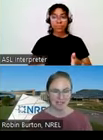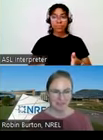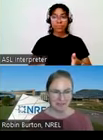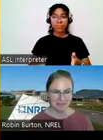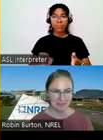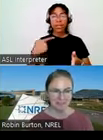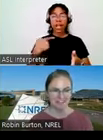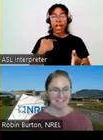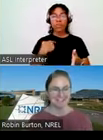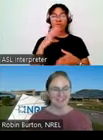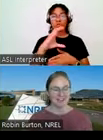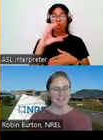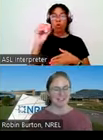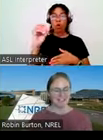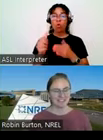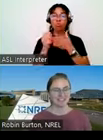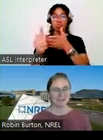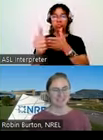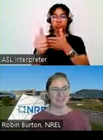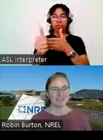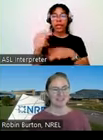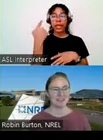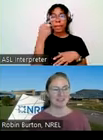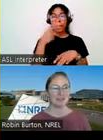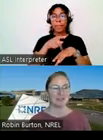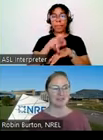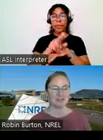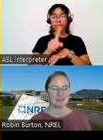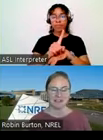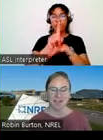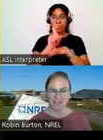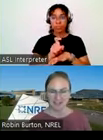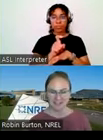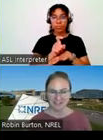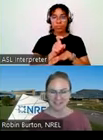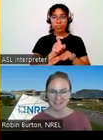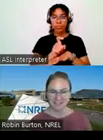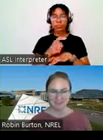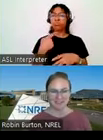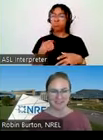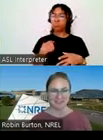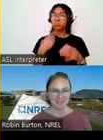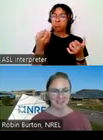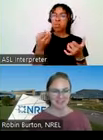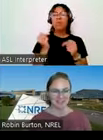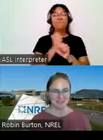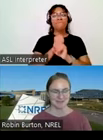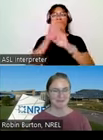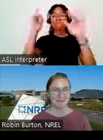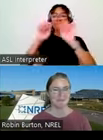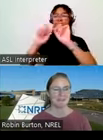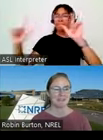the PR100 study. I'll start a series of presentations with an overview and timeline of the study itself. Next slide,